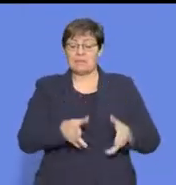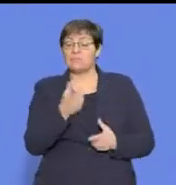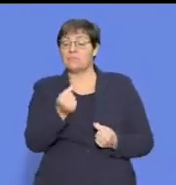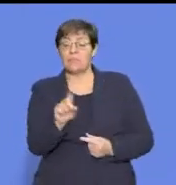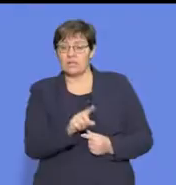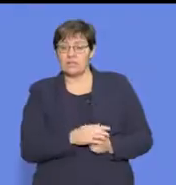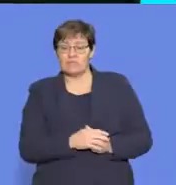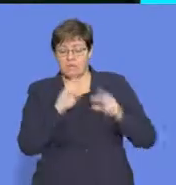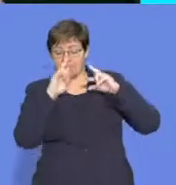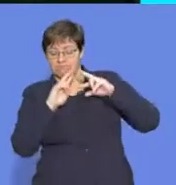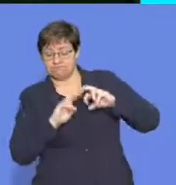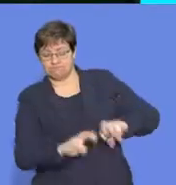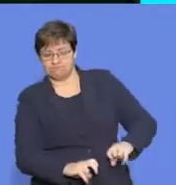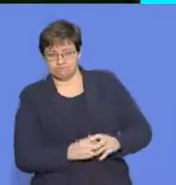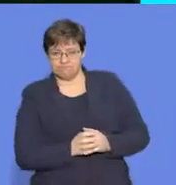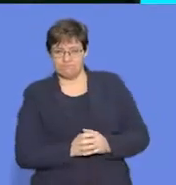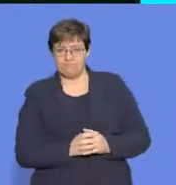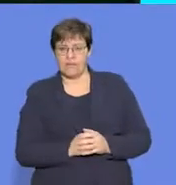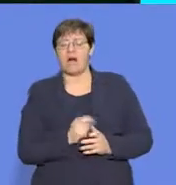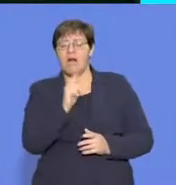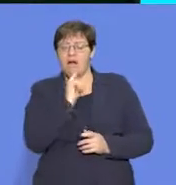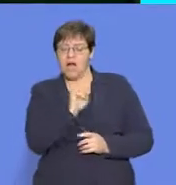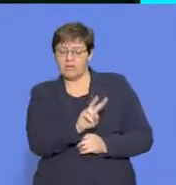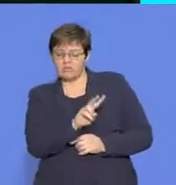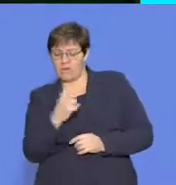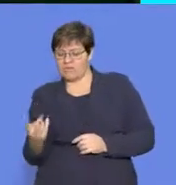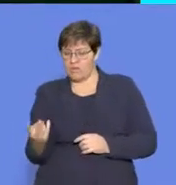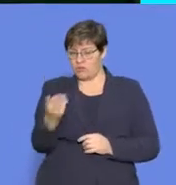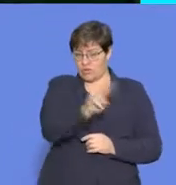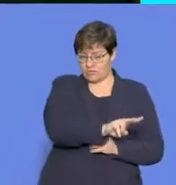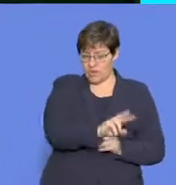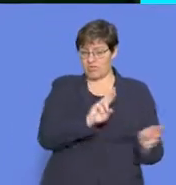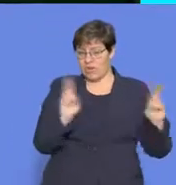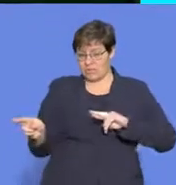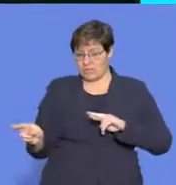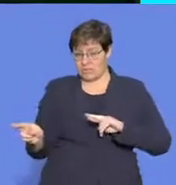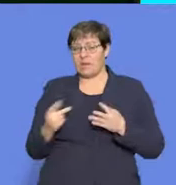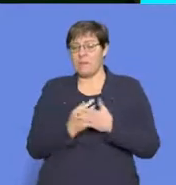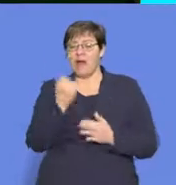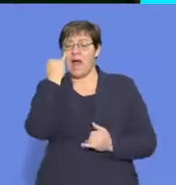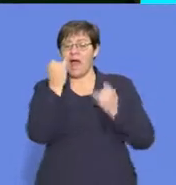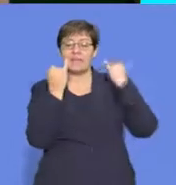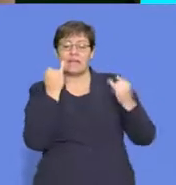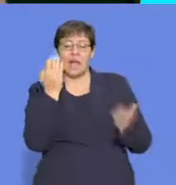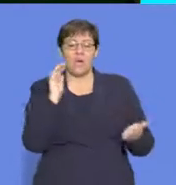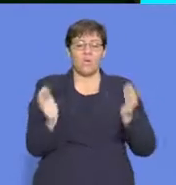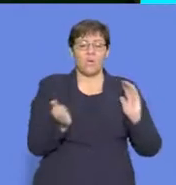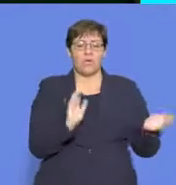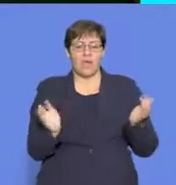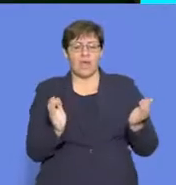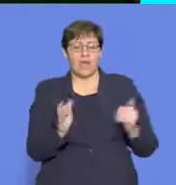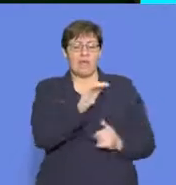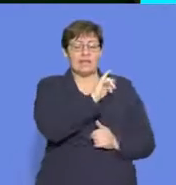that chemists do is they do investigations and they compare reactions. And so I want to take you through the idea